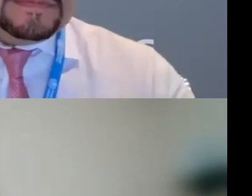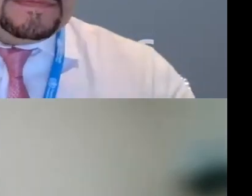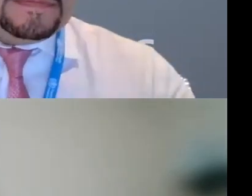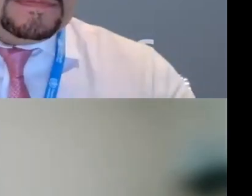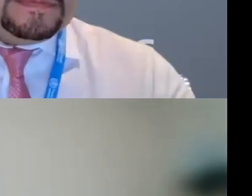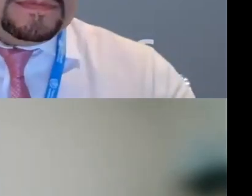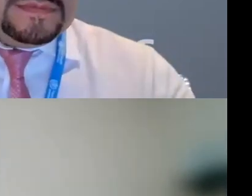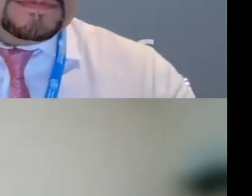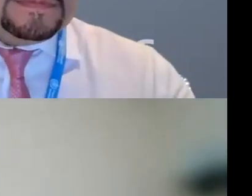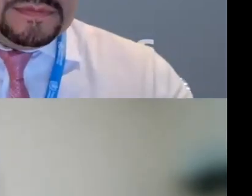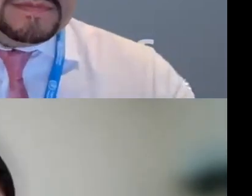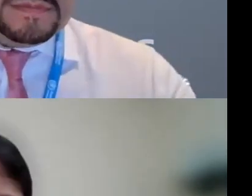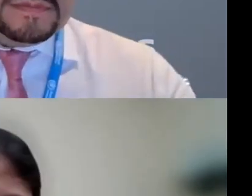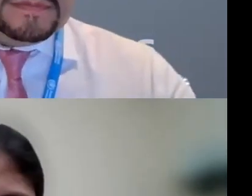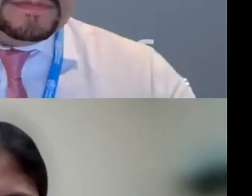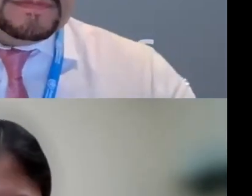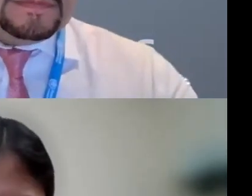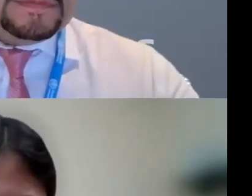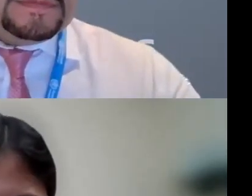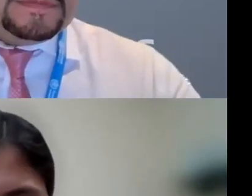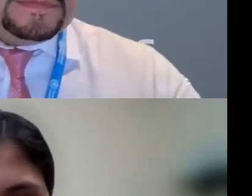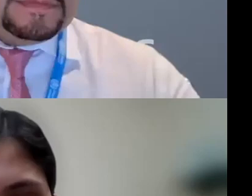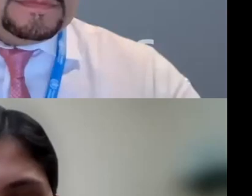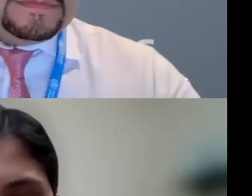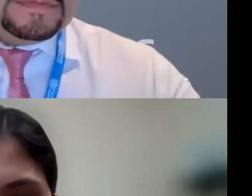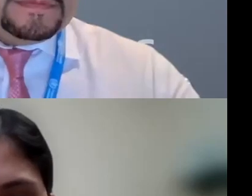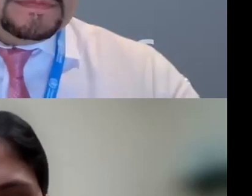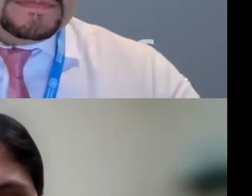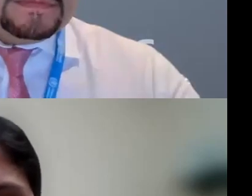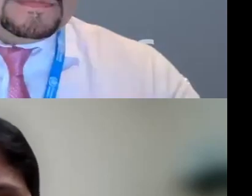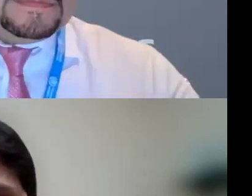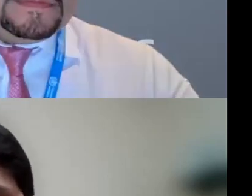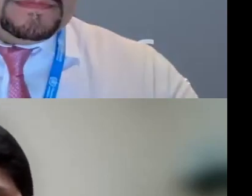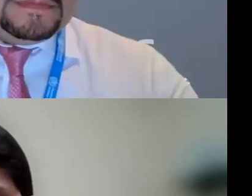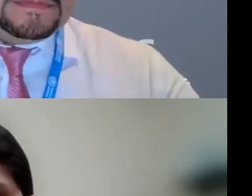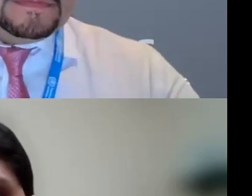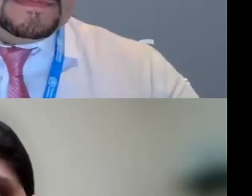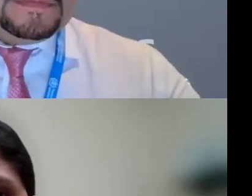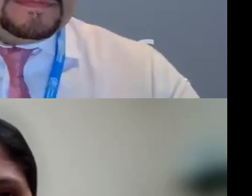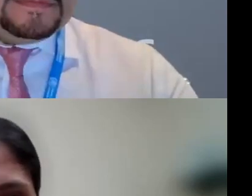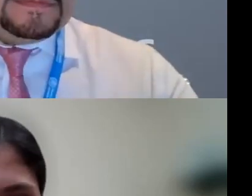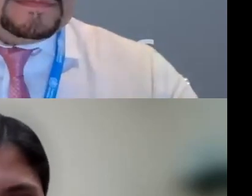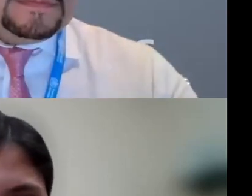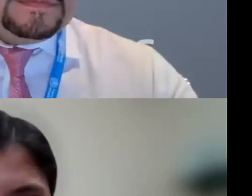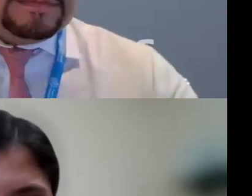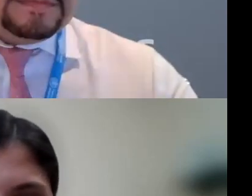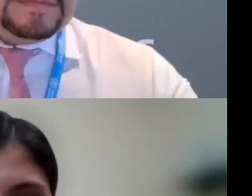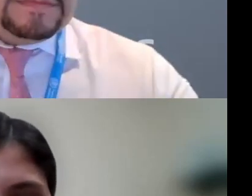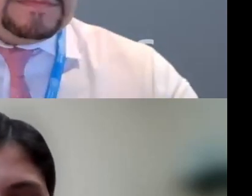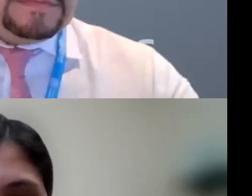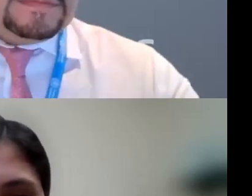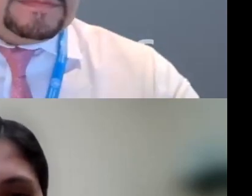accessible formats for us. Maybe we are depending to others to give us the information, and maybe we have not